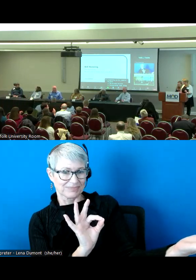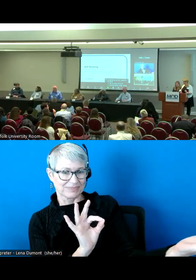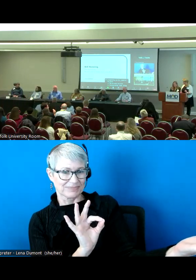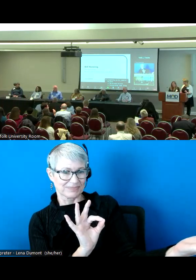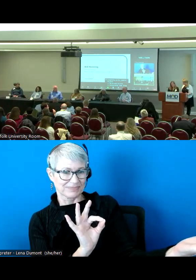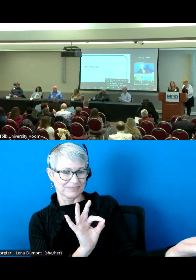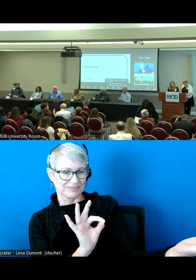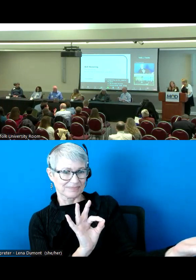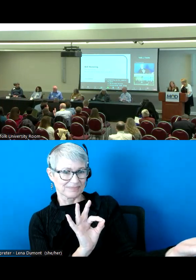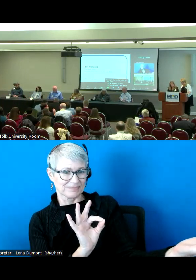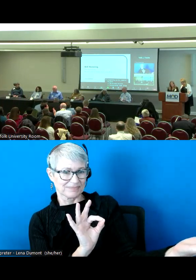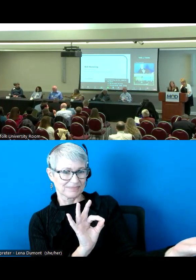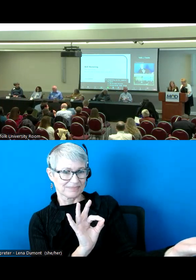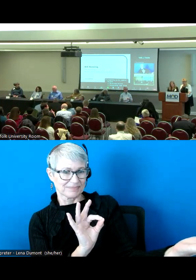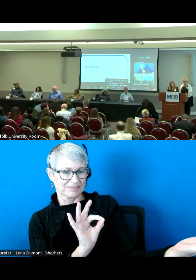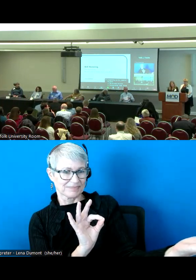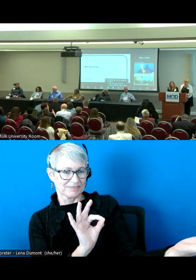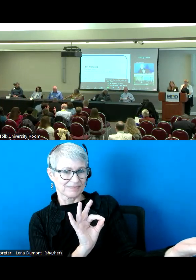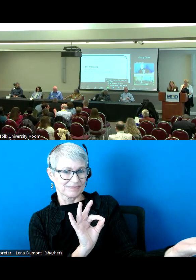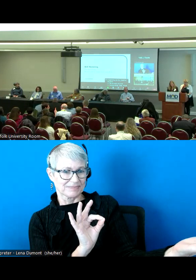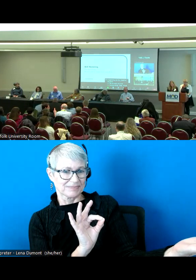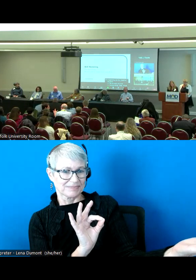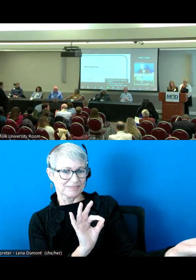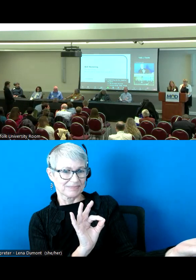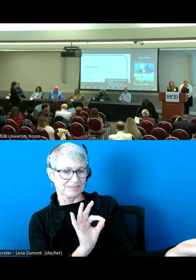Let me introduce Bill.